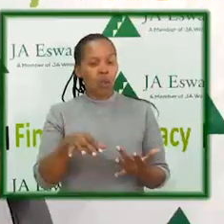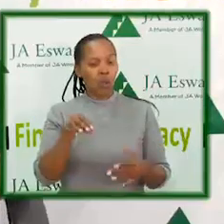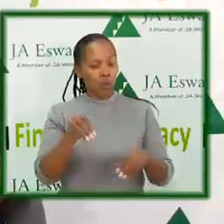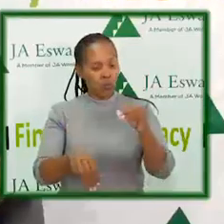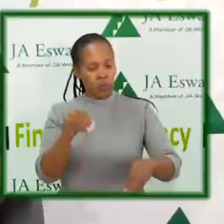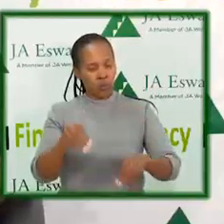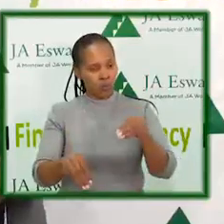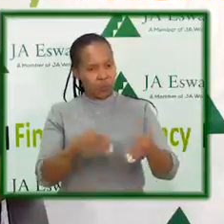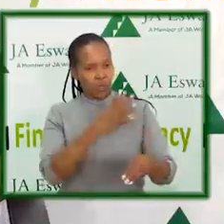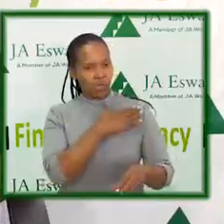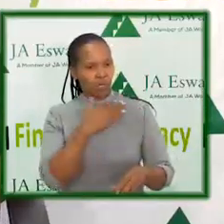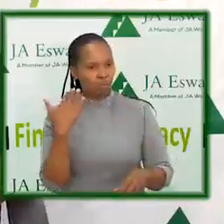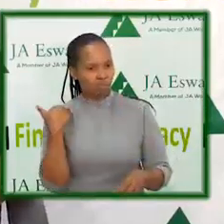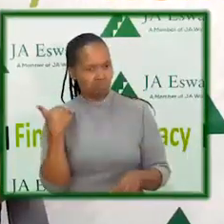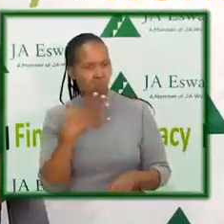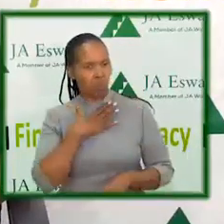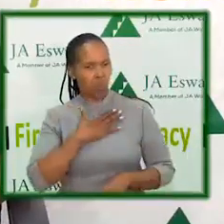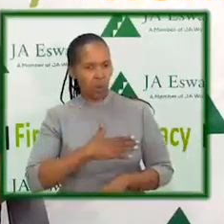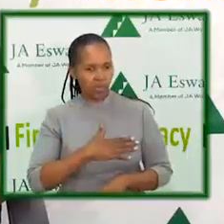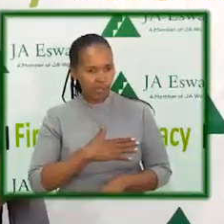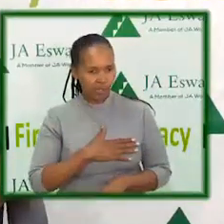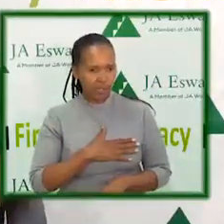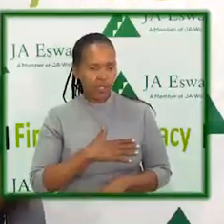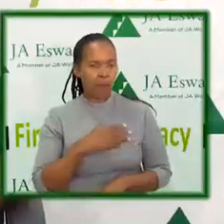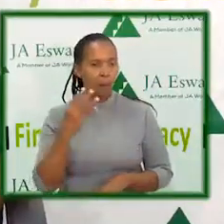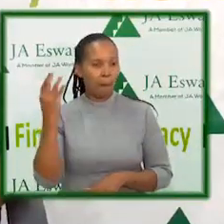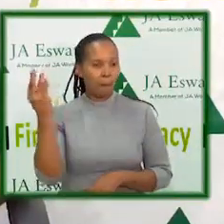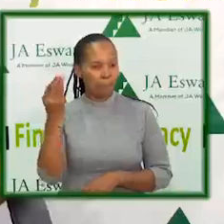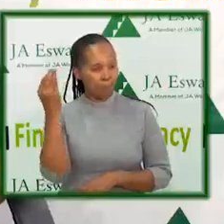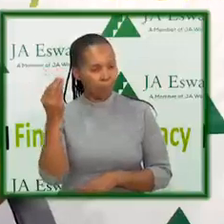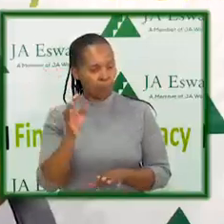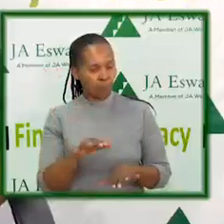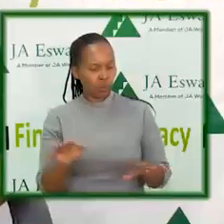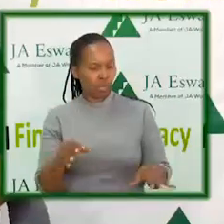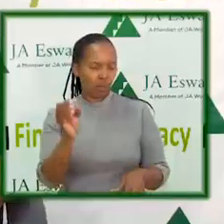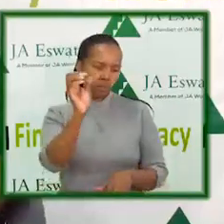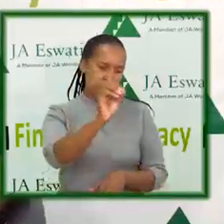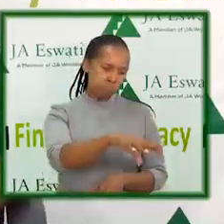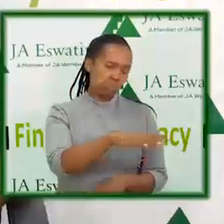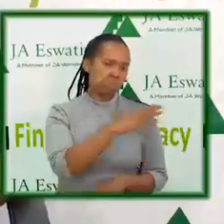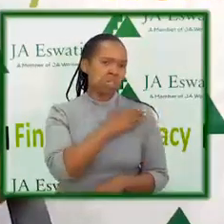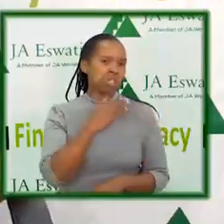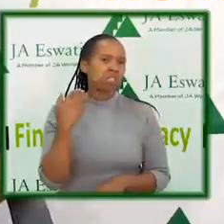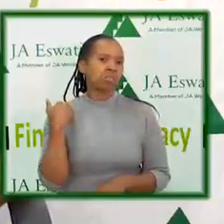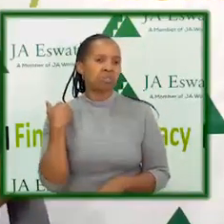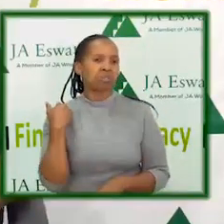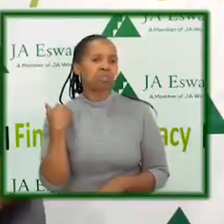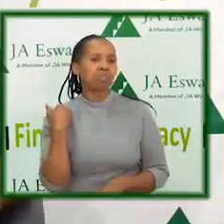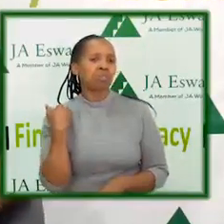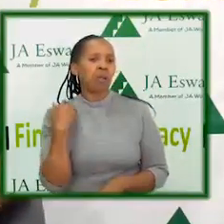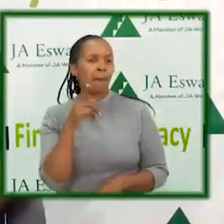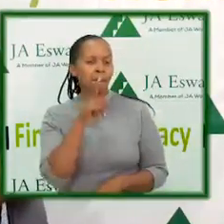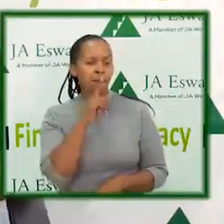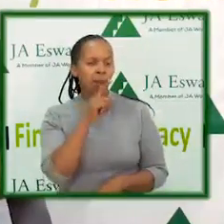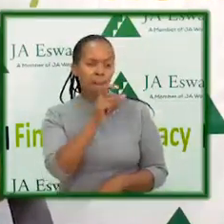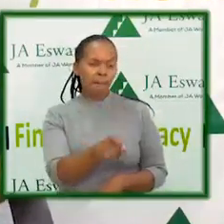most popular student into a management position or a managerial position, only to find that he or she is not going to be able to